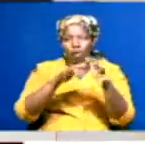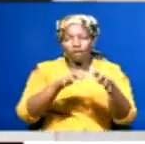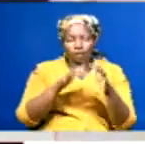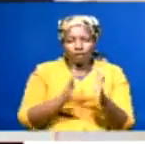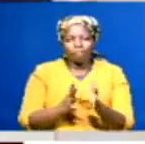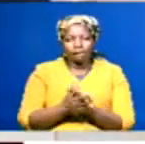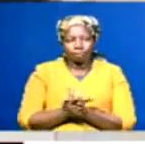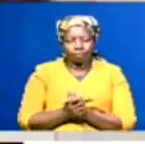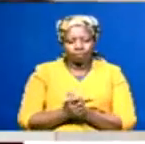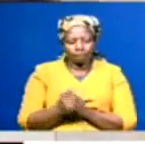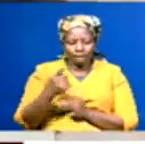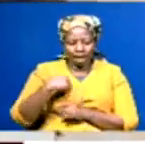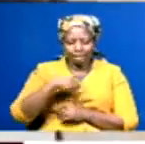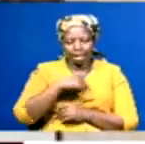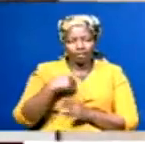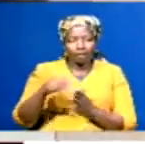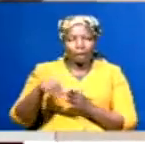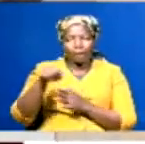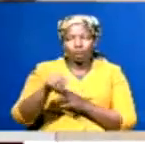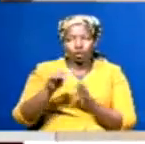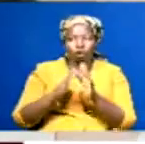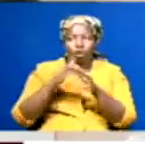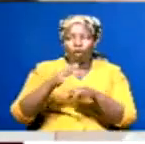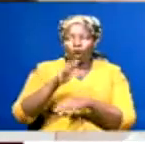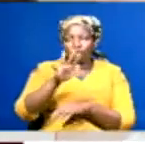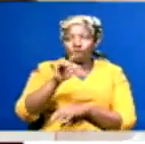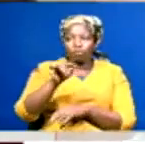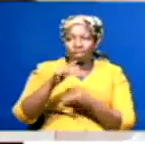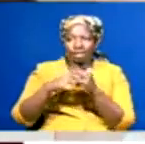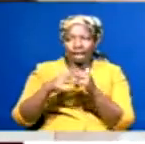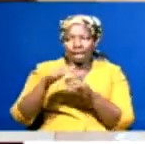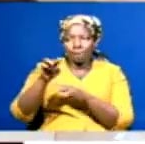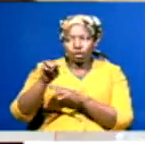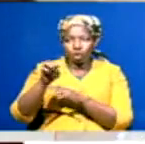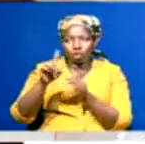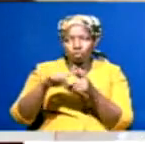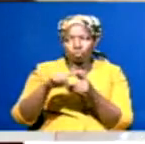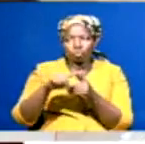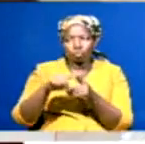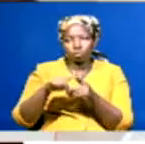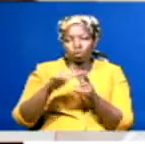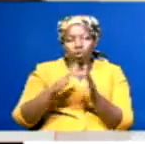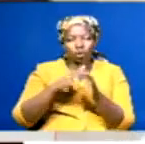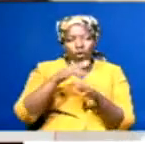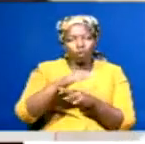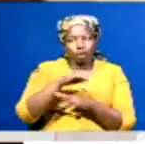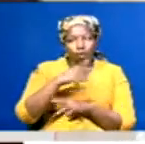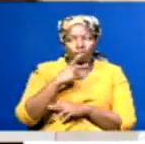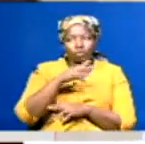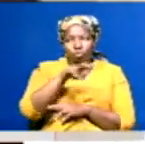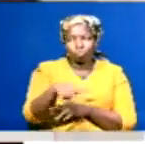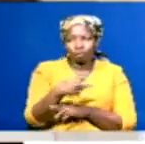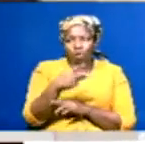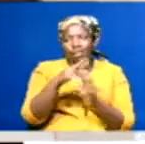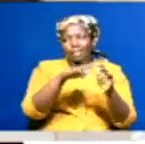Tumeweza kuwafidia zaidi ya shilingi milioni 5.9 ambao kwa zaidi ya wakulima 2,000 katika kaunti nzima